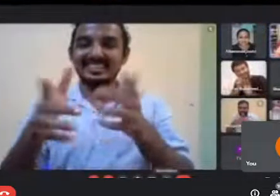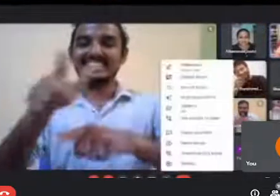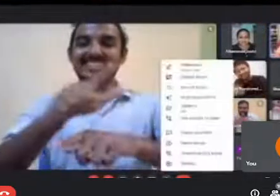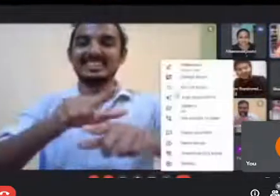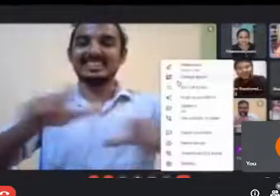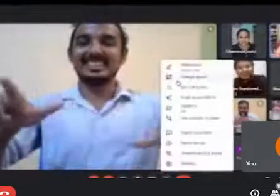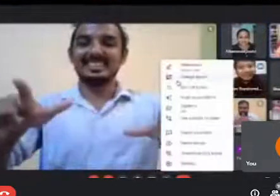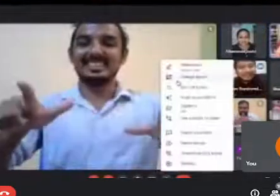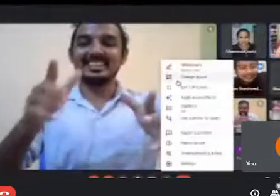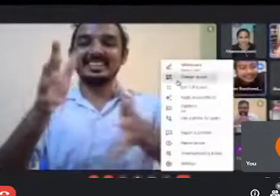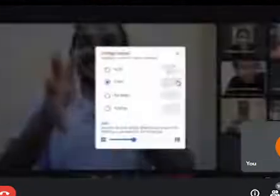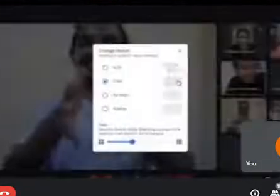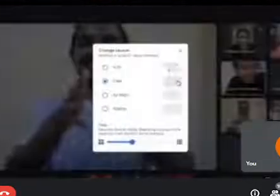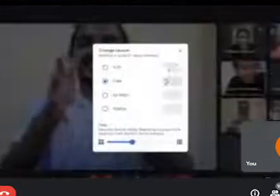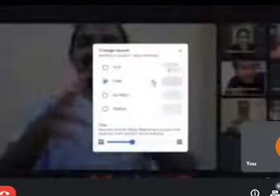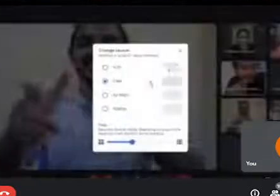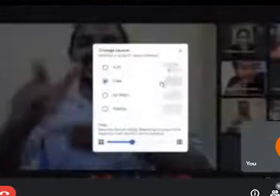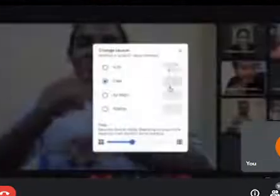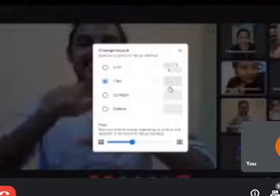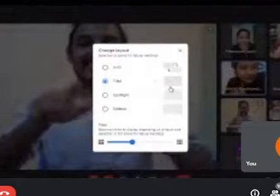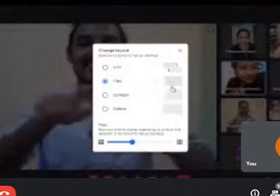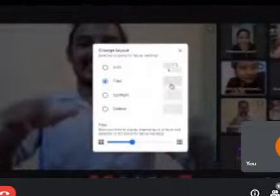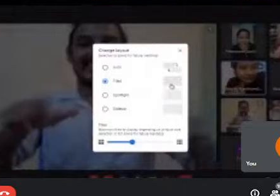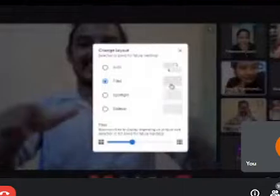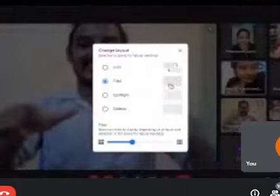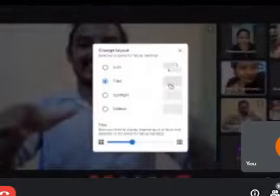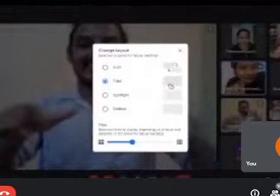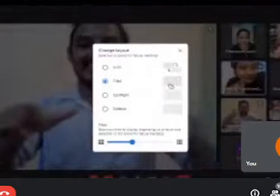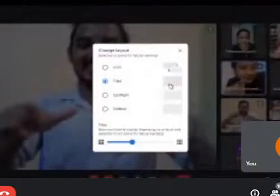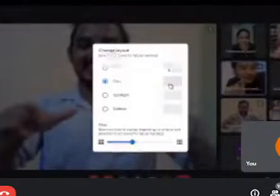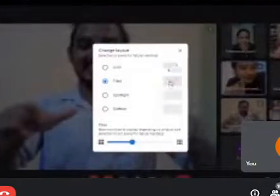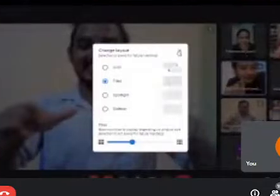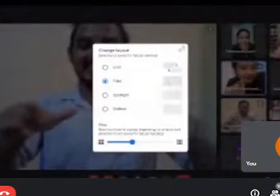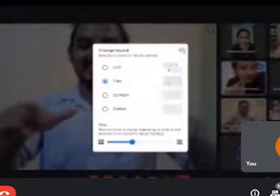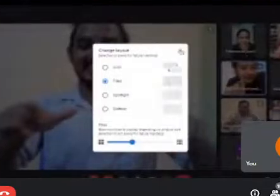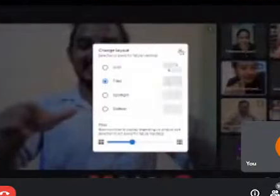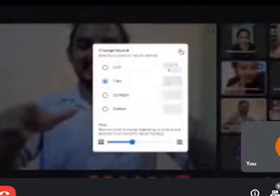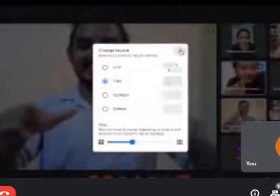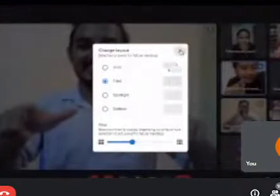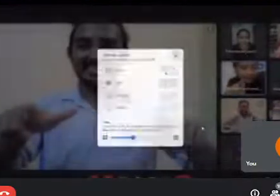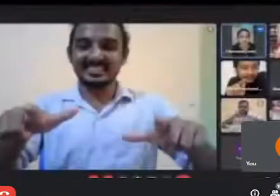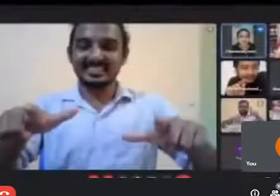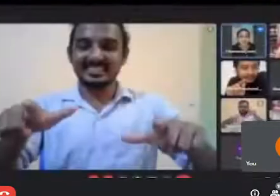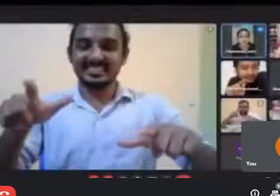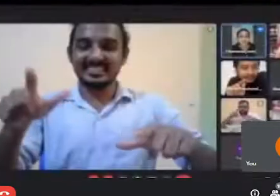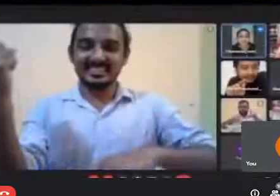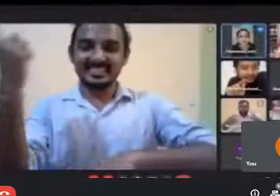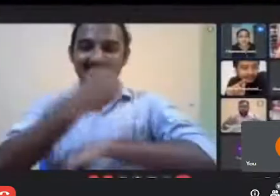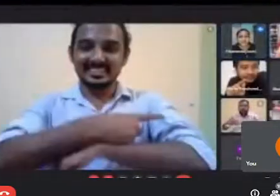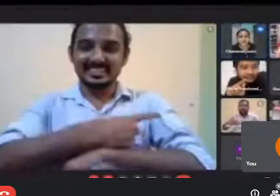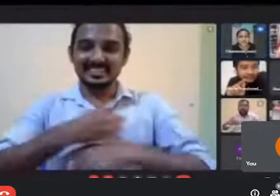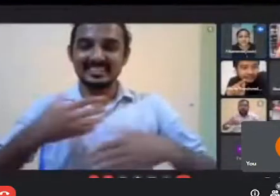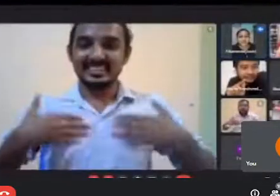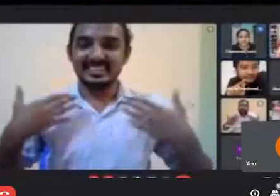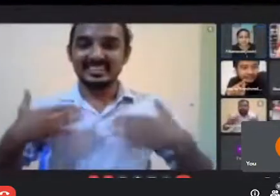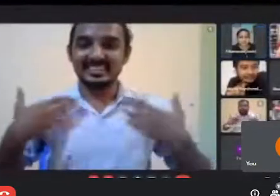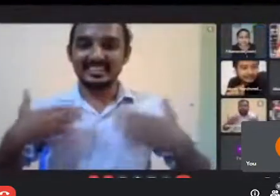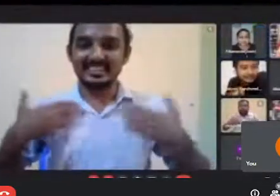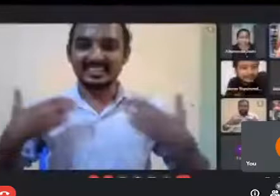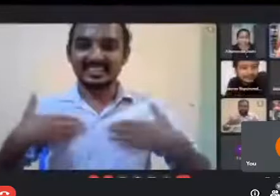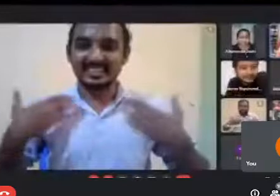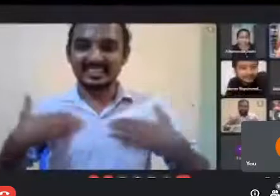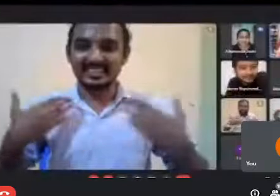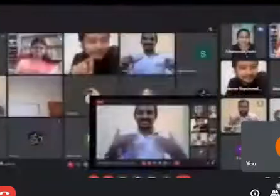see, look at Nirav. Please Yes, look at we are looking Nirav. at him. And you